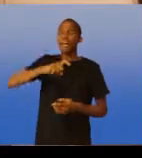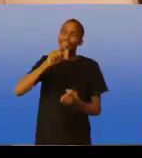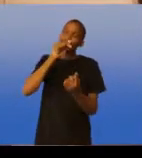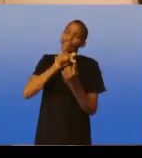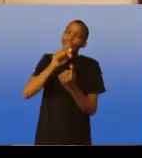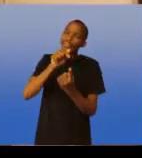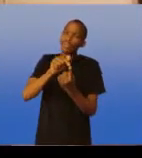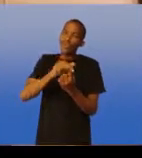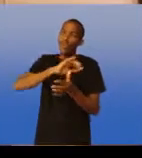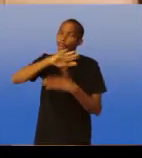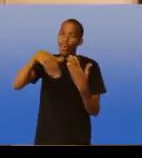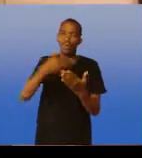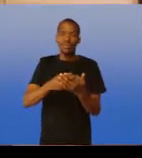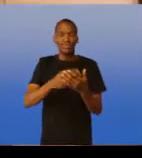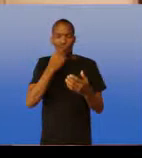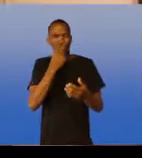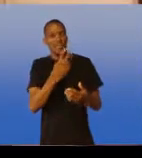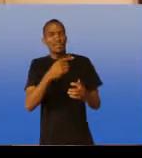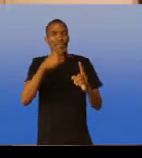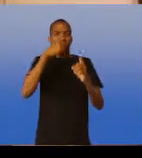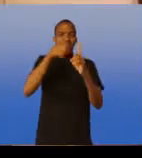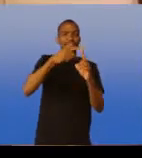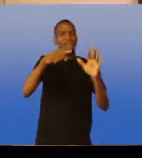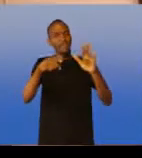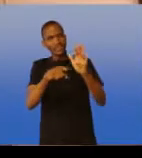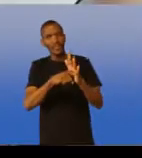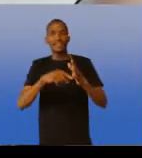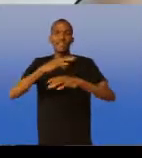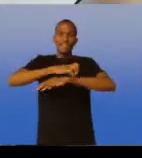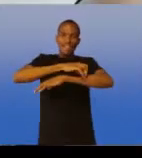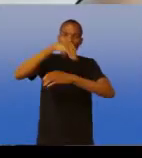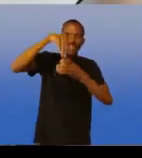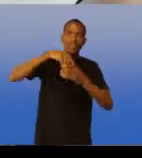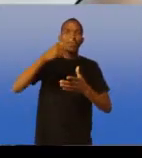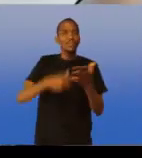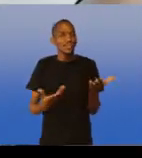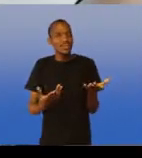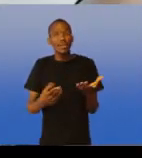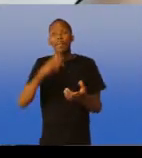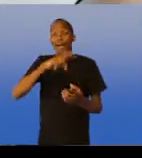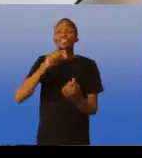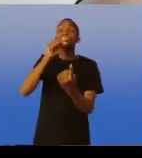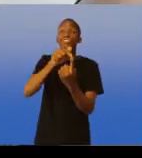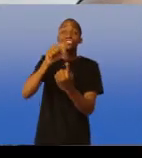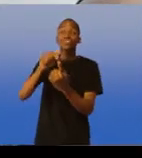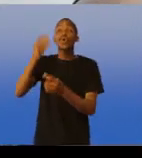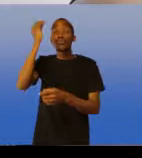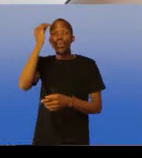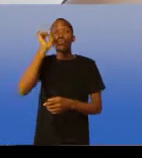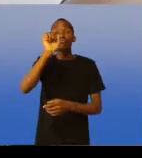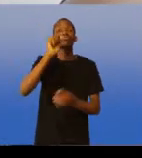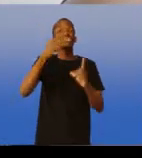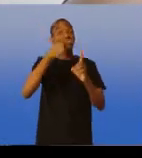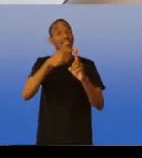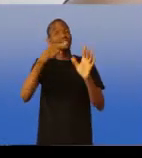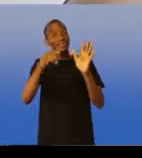to determine whether or not you have the HIV virus. Go and get tested and know your status, because you don't have to